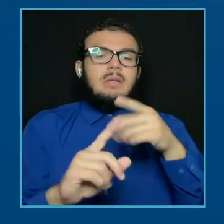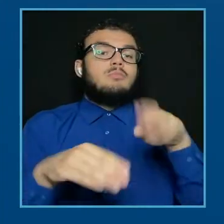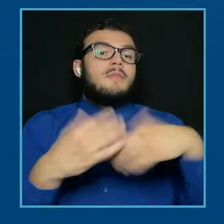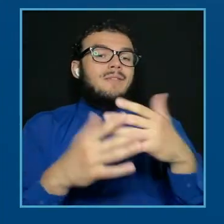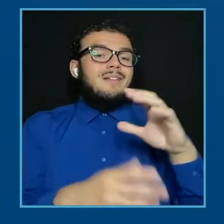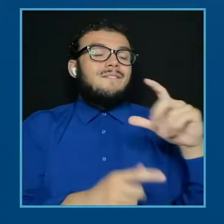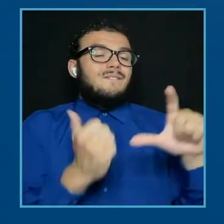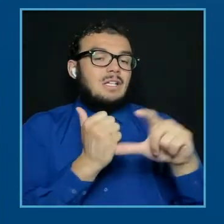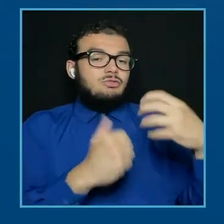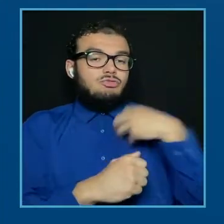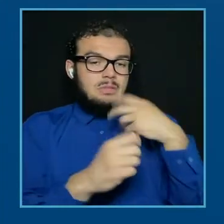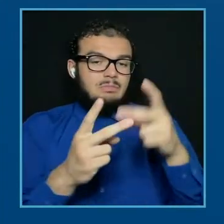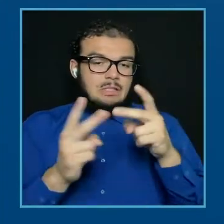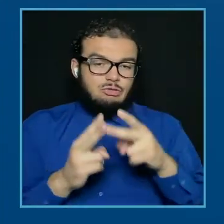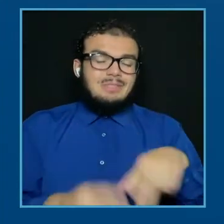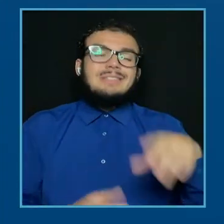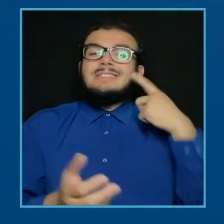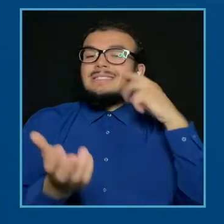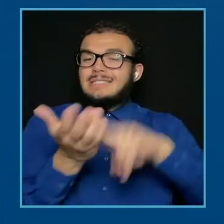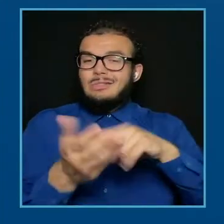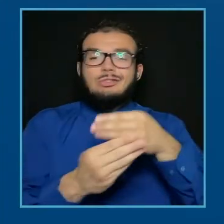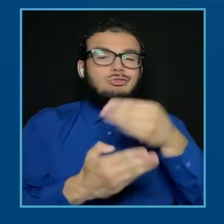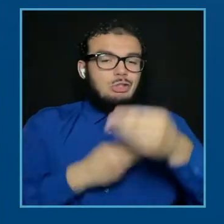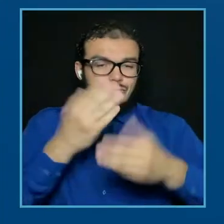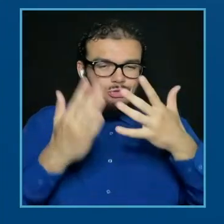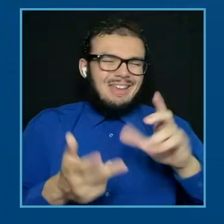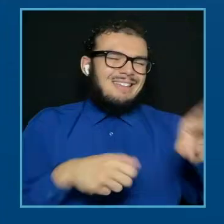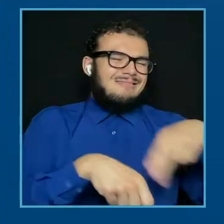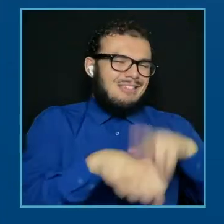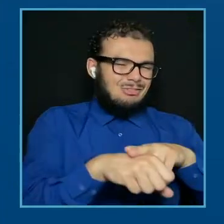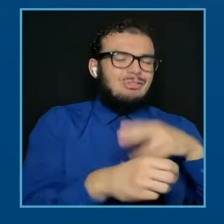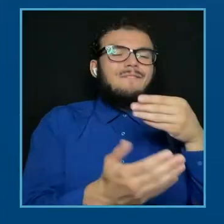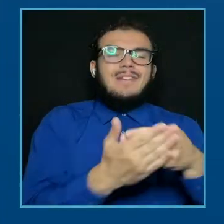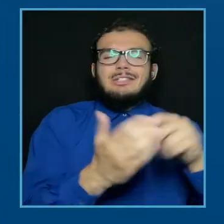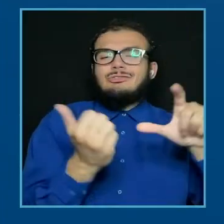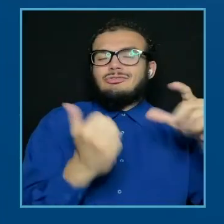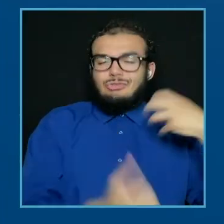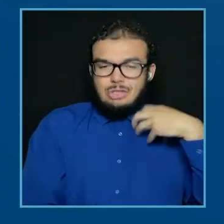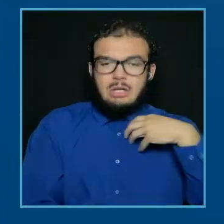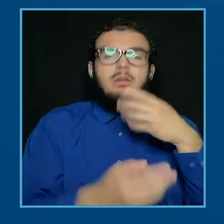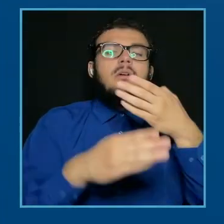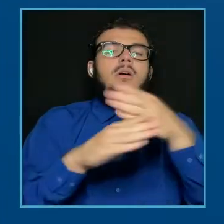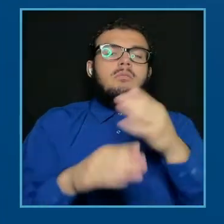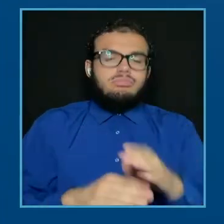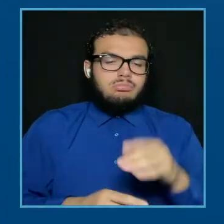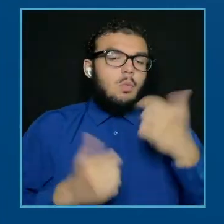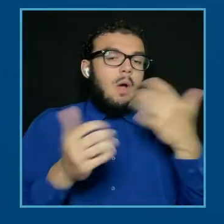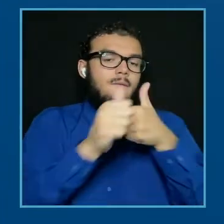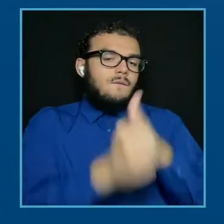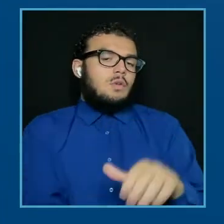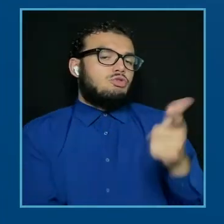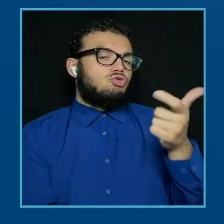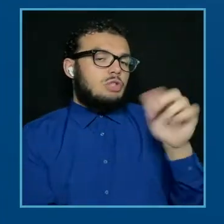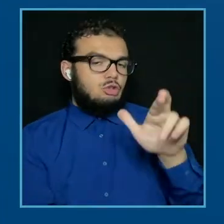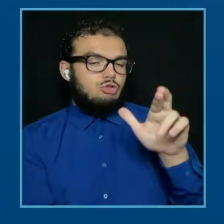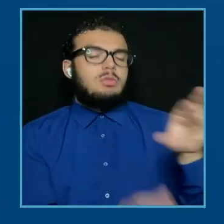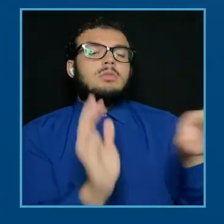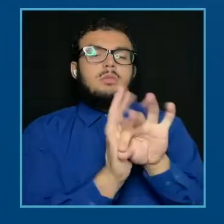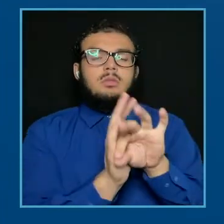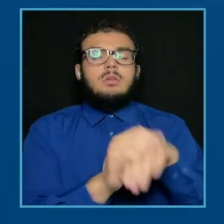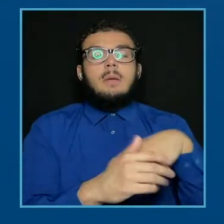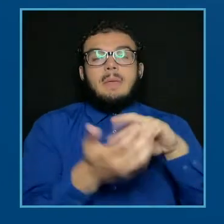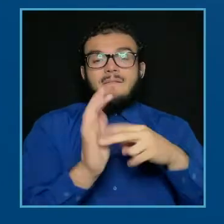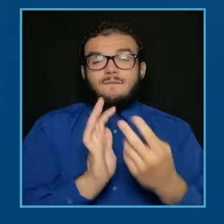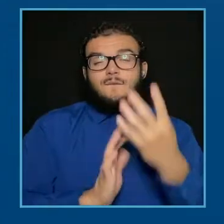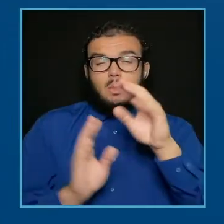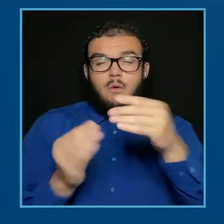positions, secretary, treasurer, and national finance chair, be equally divided according to gender. Right now, there are 4 officers that are men and